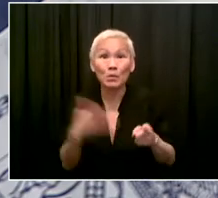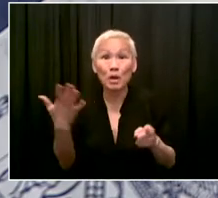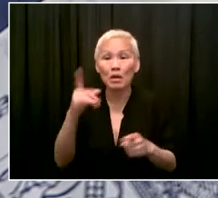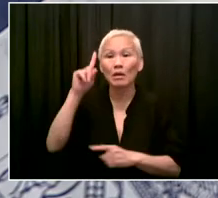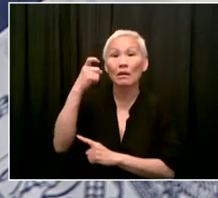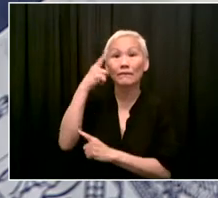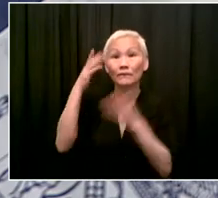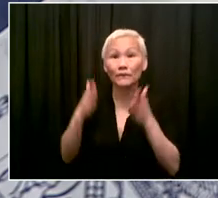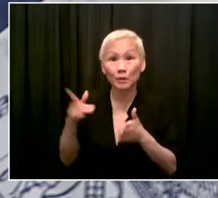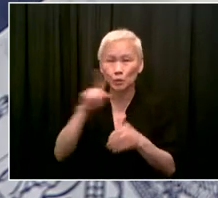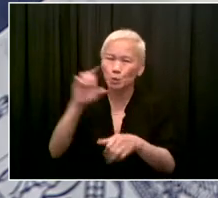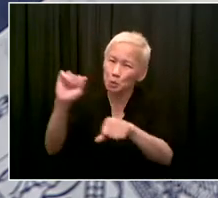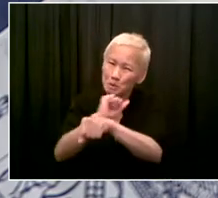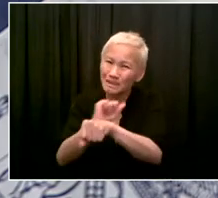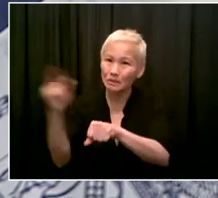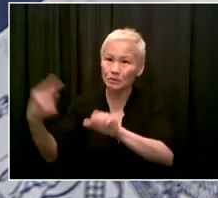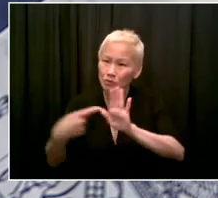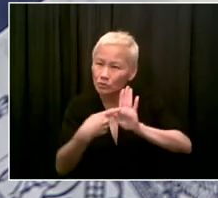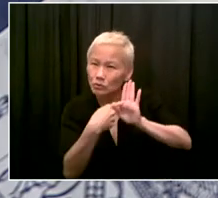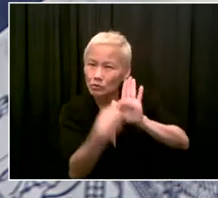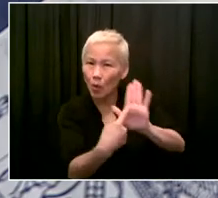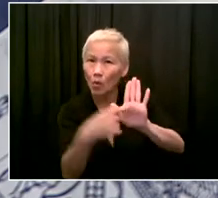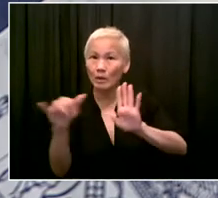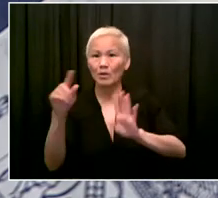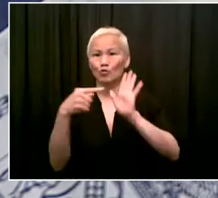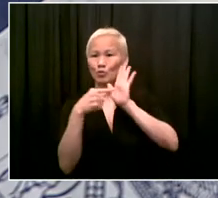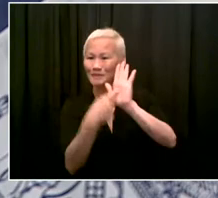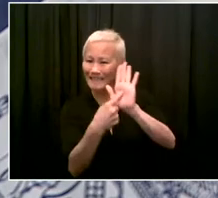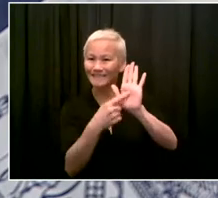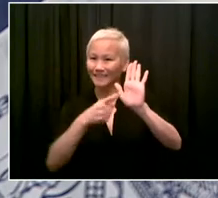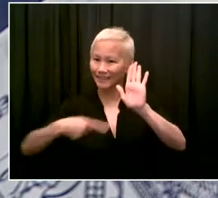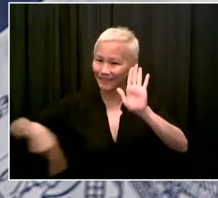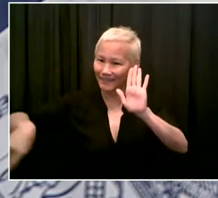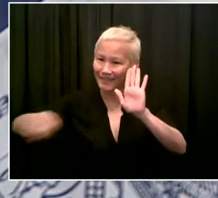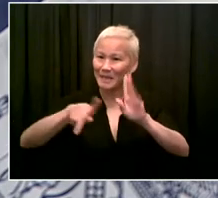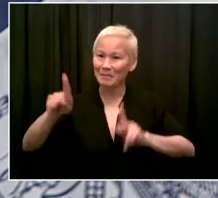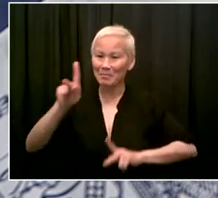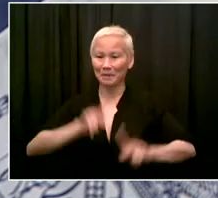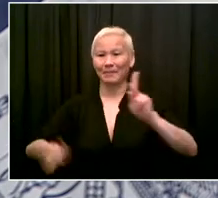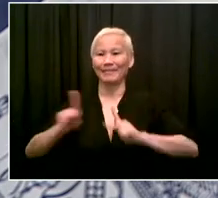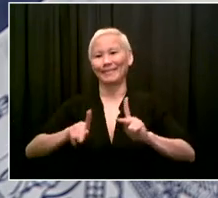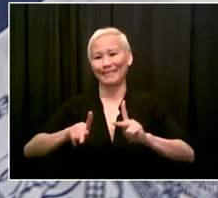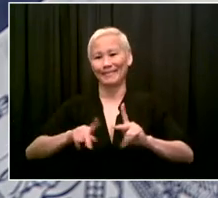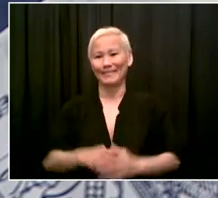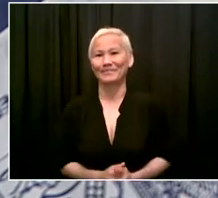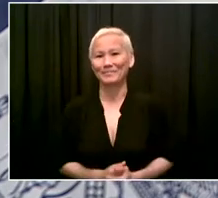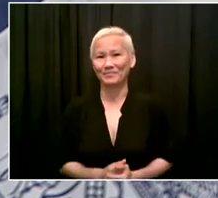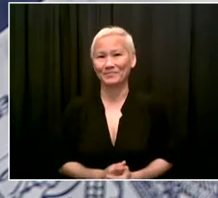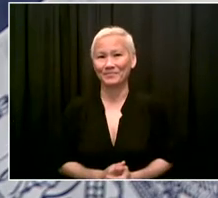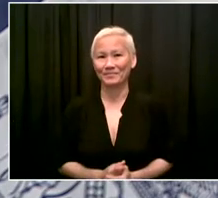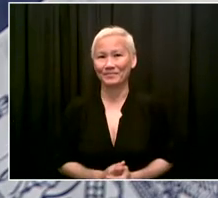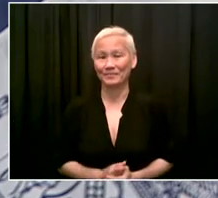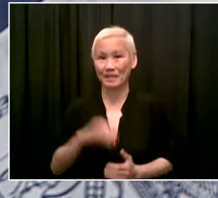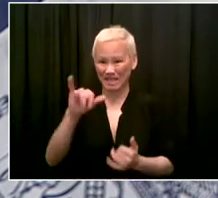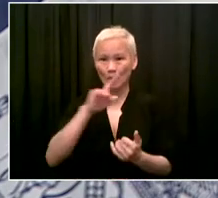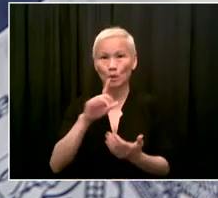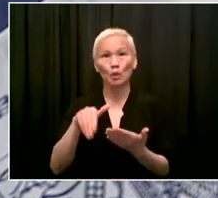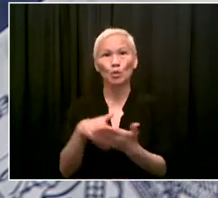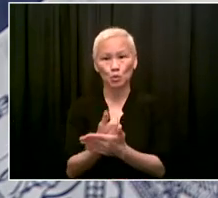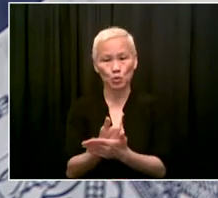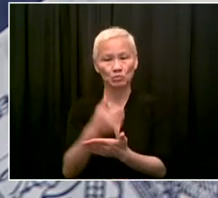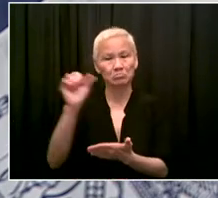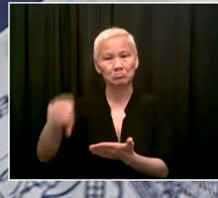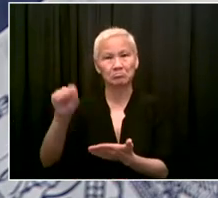we won't really know that until we see some more election cycles and see how it plays out. But so far, I feel good about it. Go ahead, Michael.